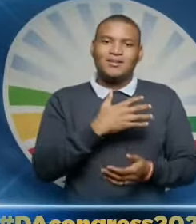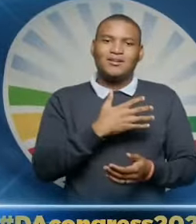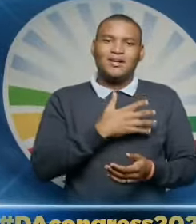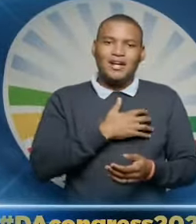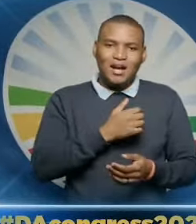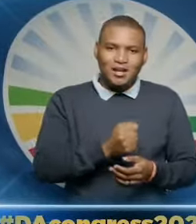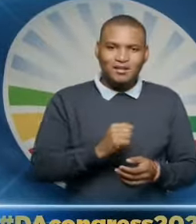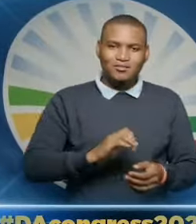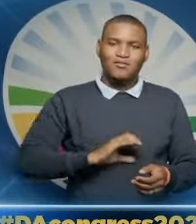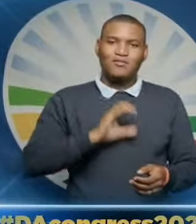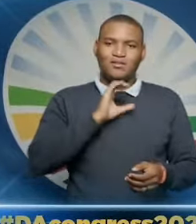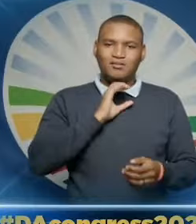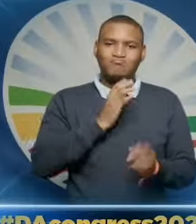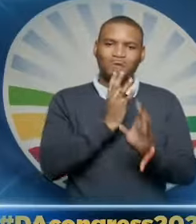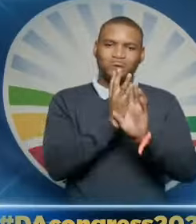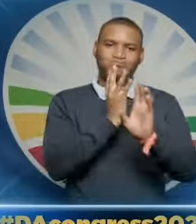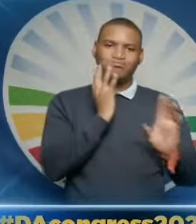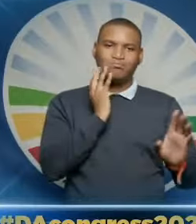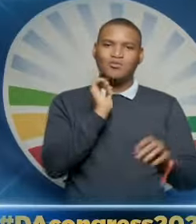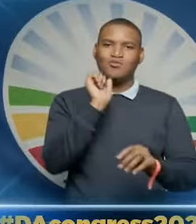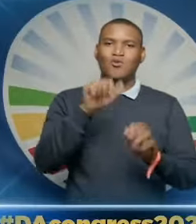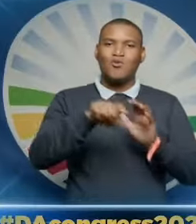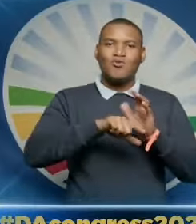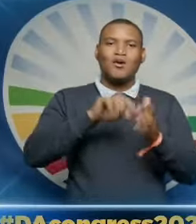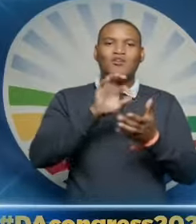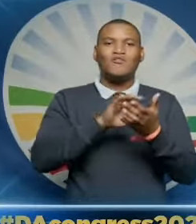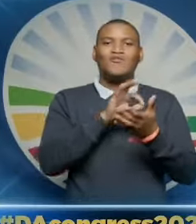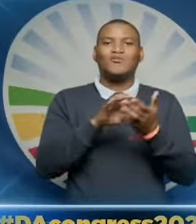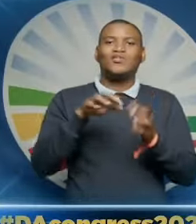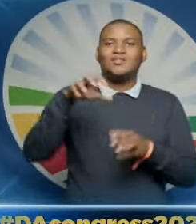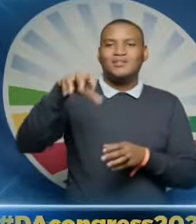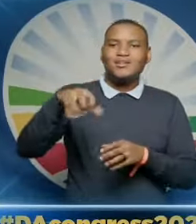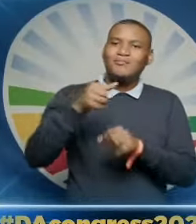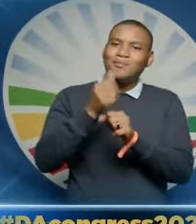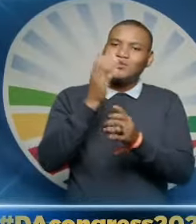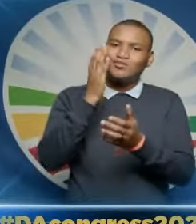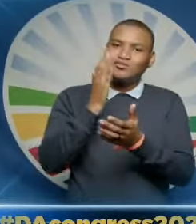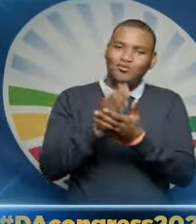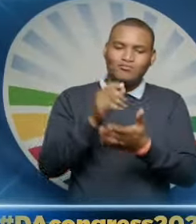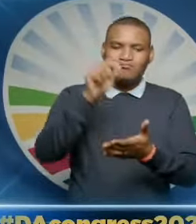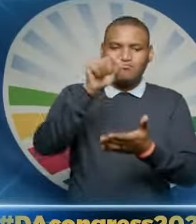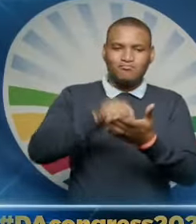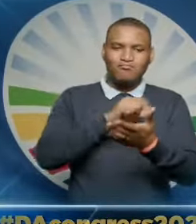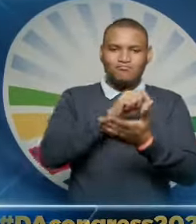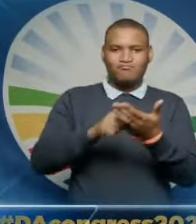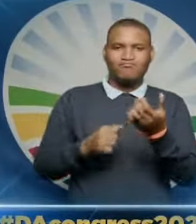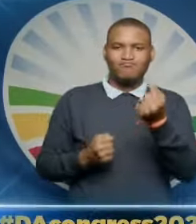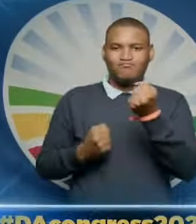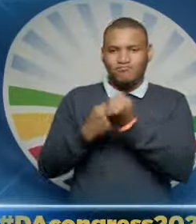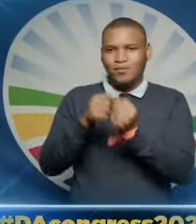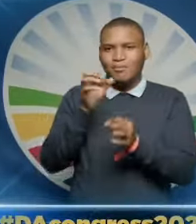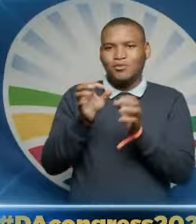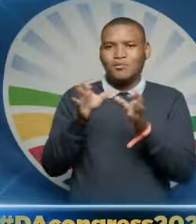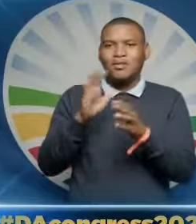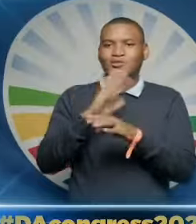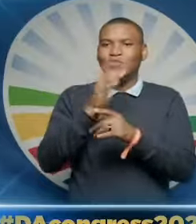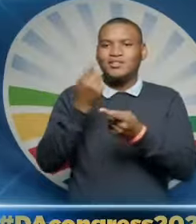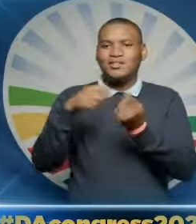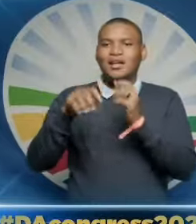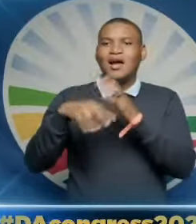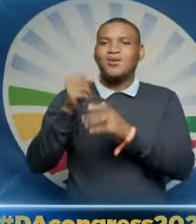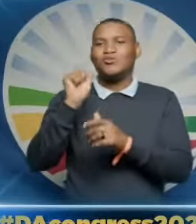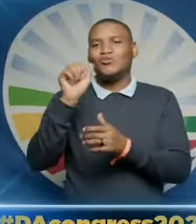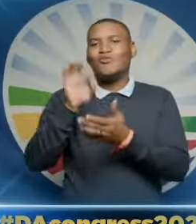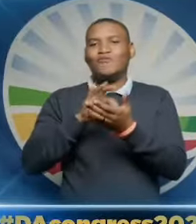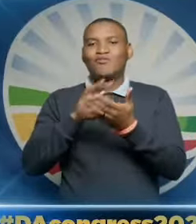go and stand in that queue at your local voting station and place your cross behind a party that will not sell out your vote and give